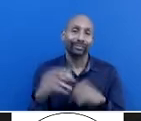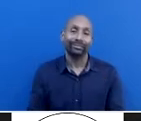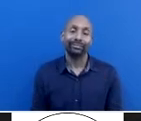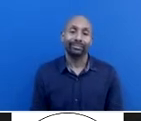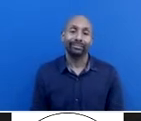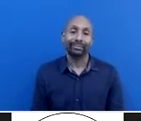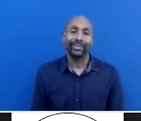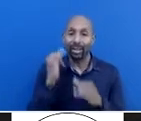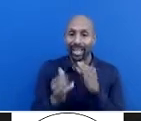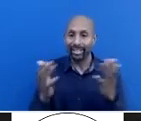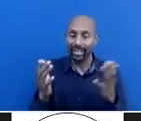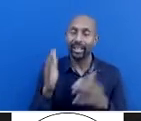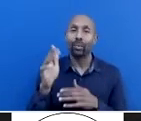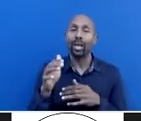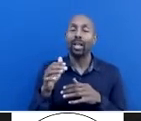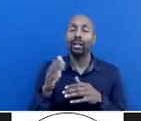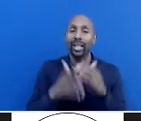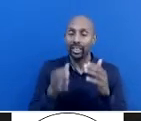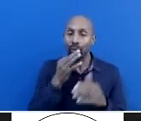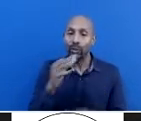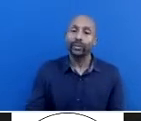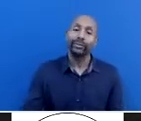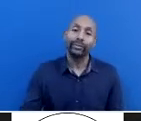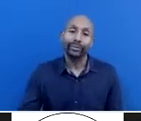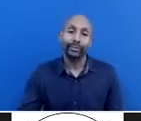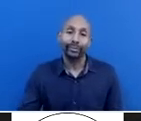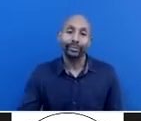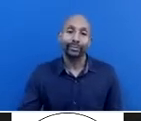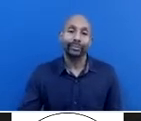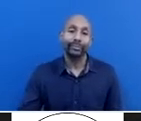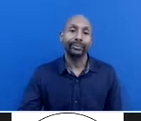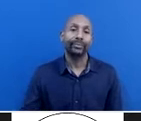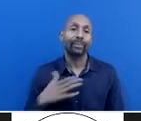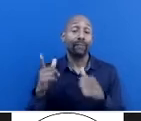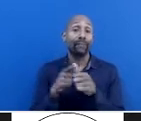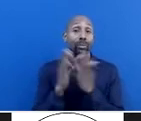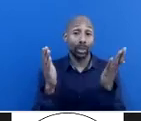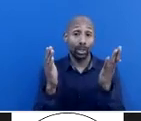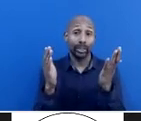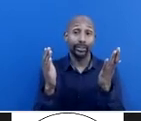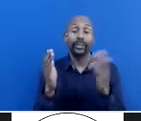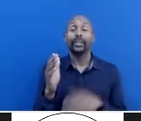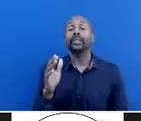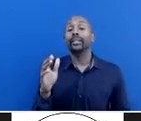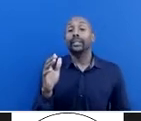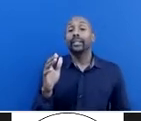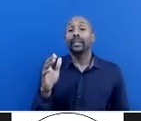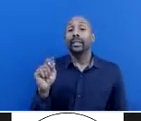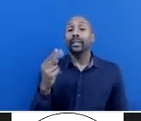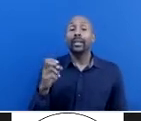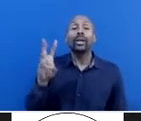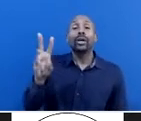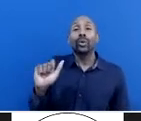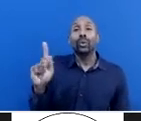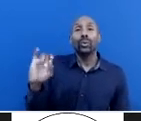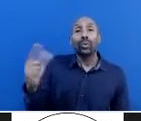first book, The Walking Quran, Islamic Education, Embodied Knowledge and History in West Africa, is about how in Islamic West Africa, the people